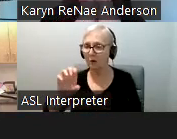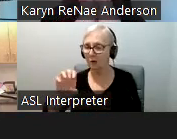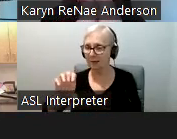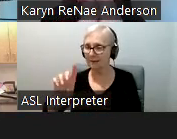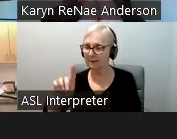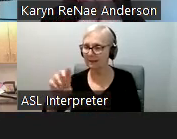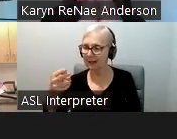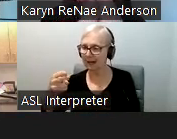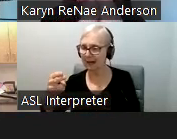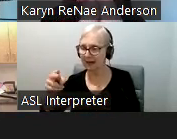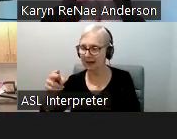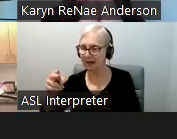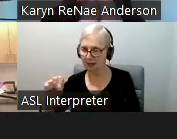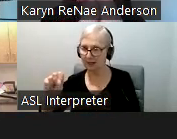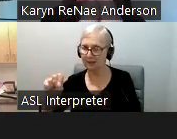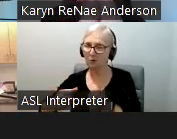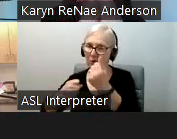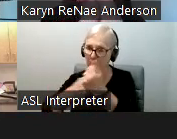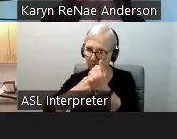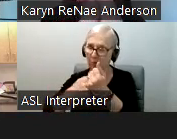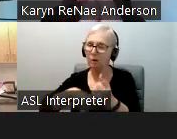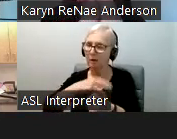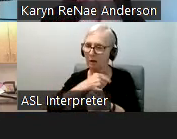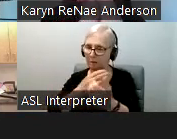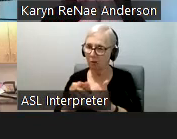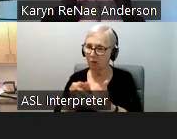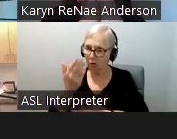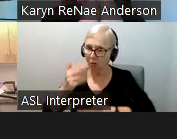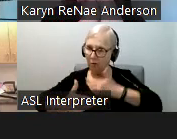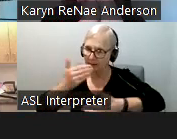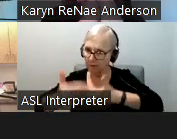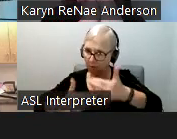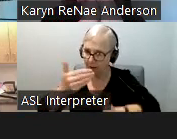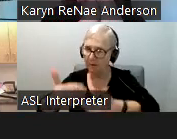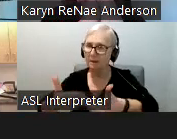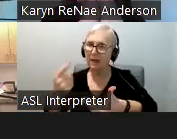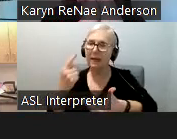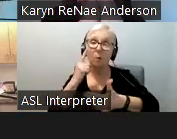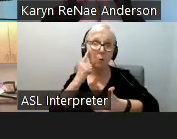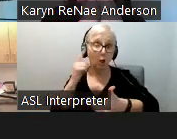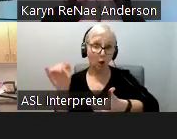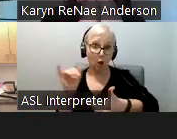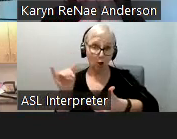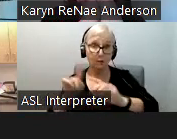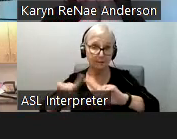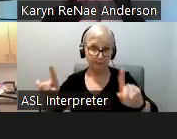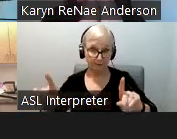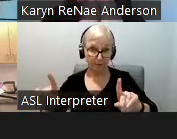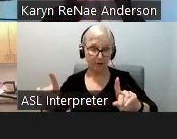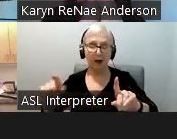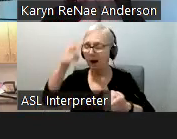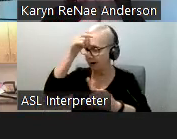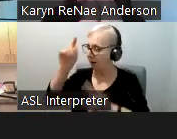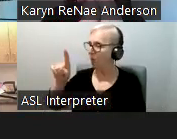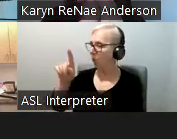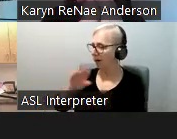Voice Council will support us through this process. And so it will look different. And Raquel, I